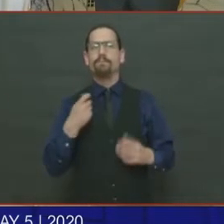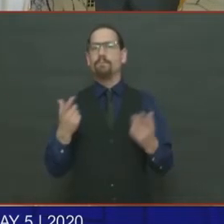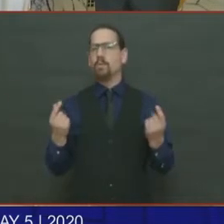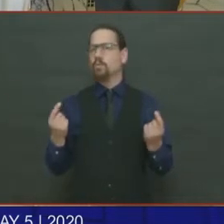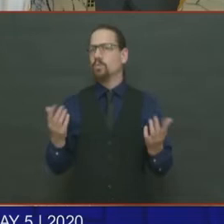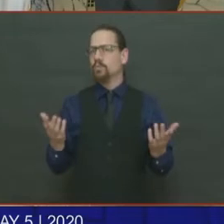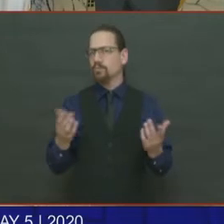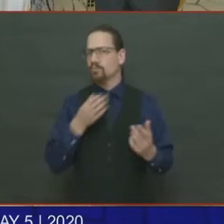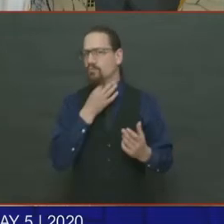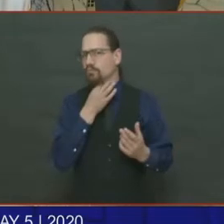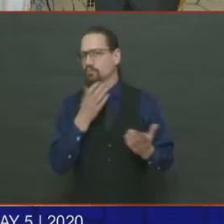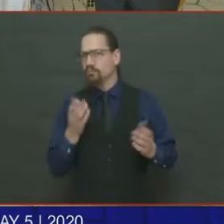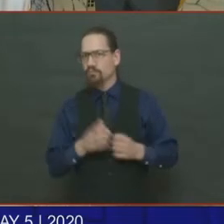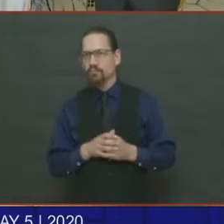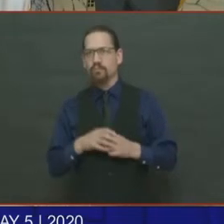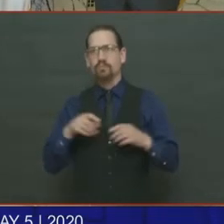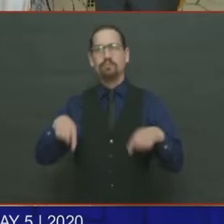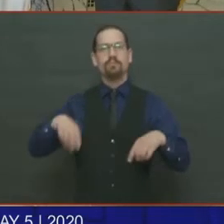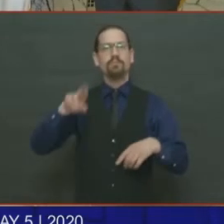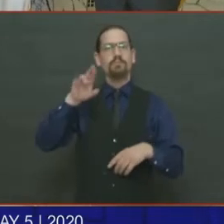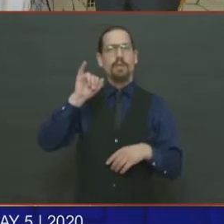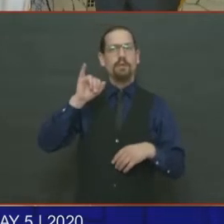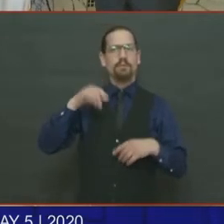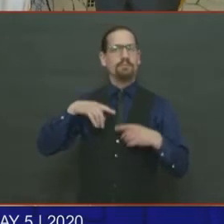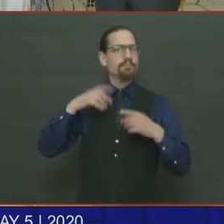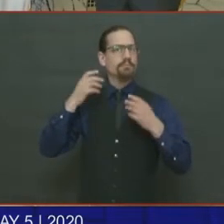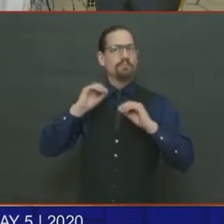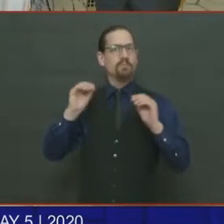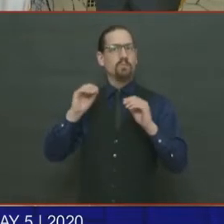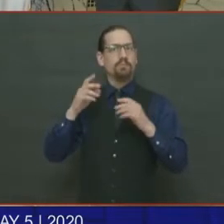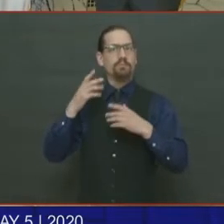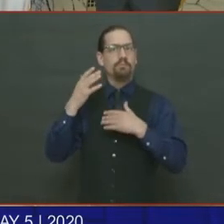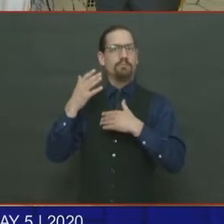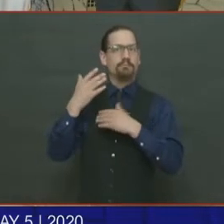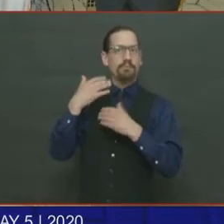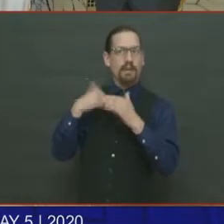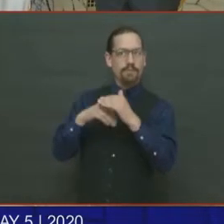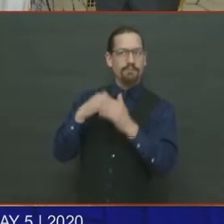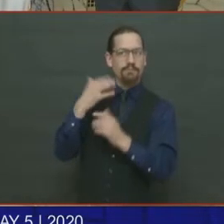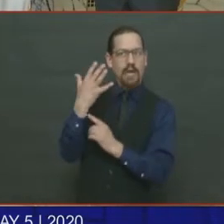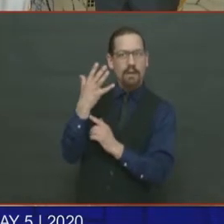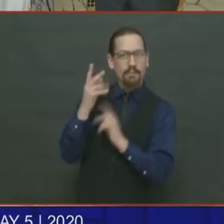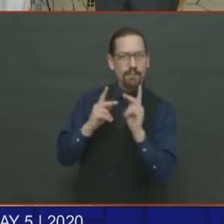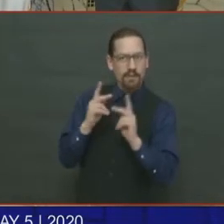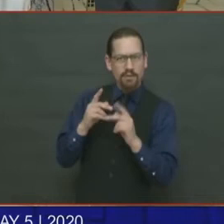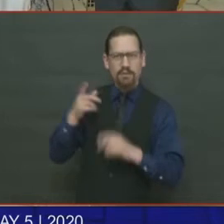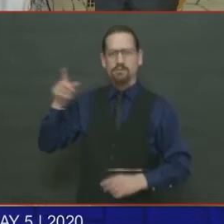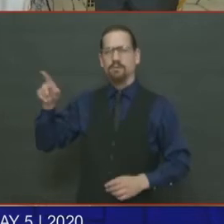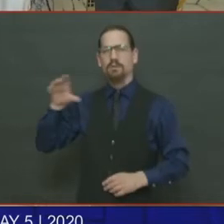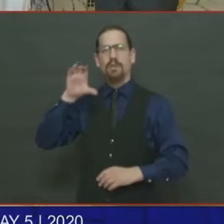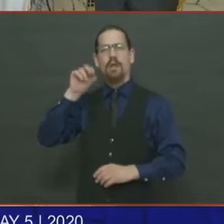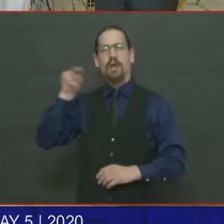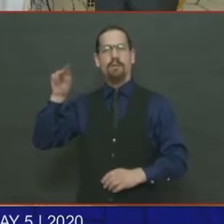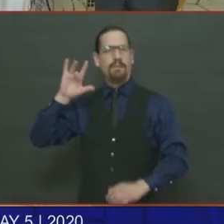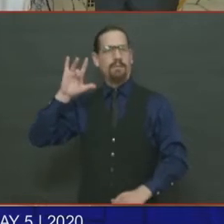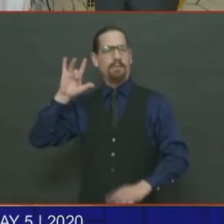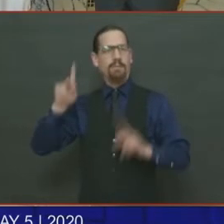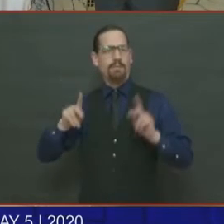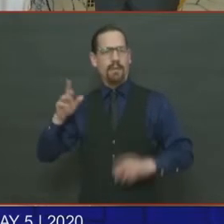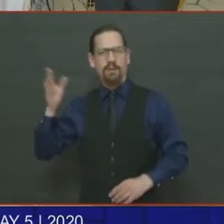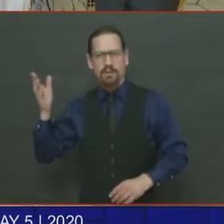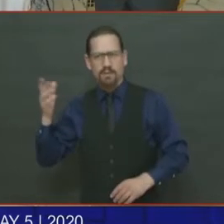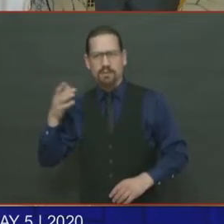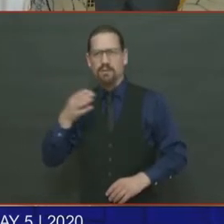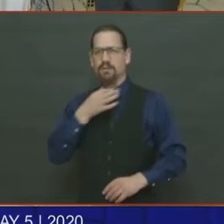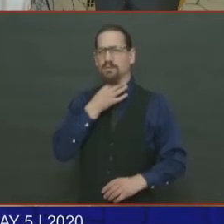than 5 when Connecticut is 25? Okay. We're going to be announcing, let me back up. So